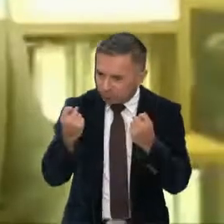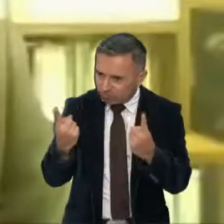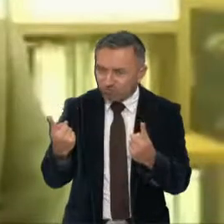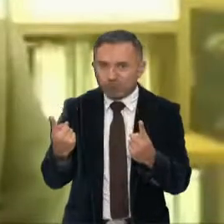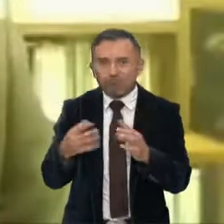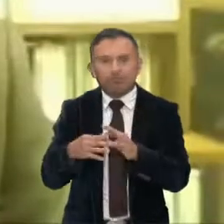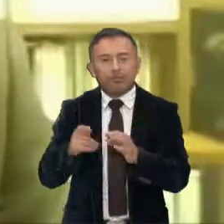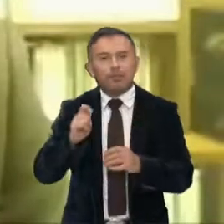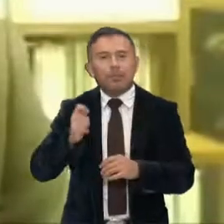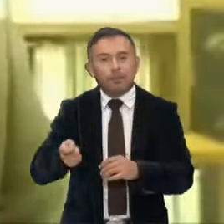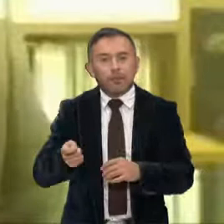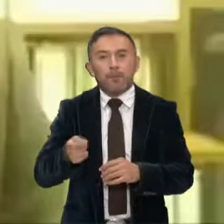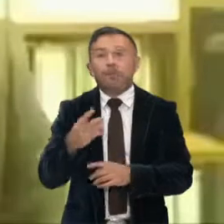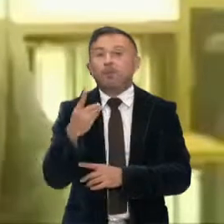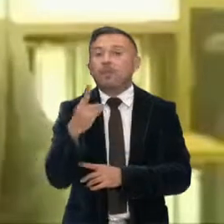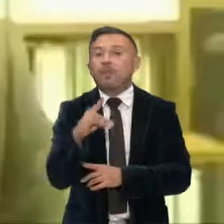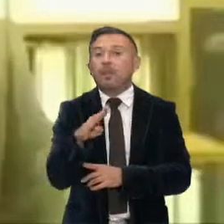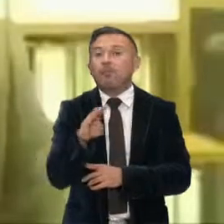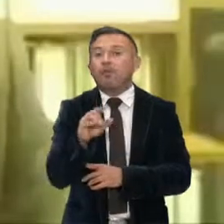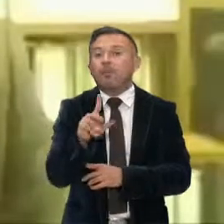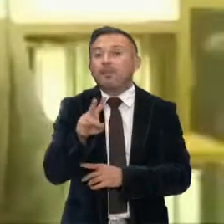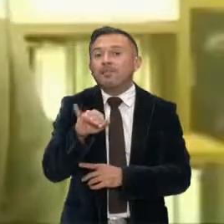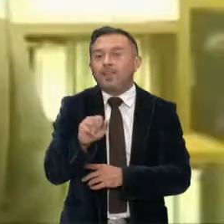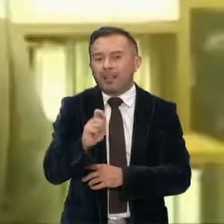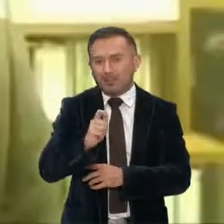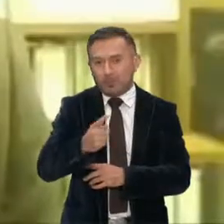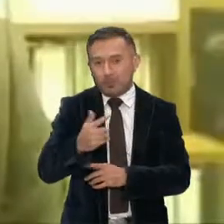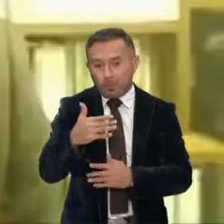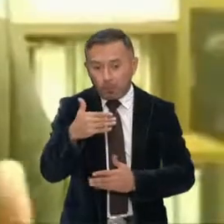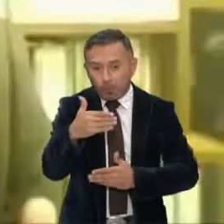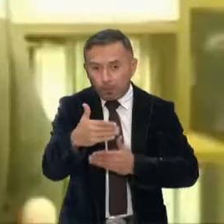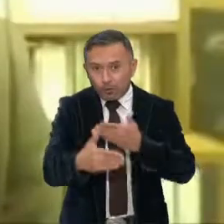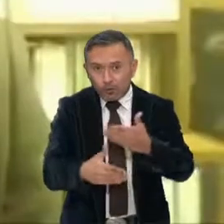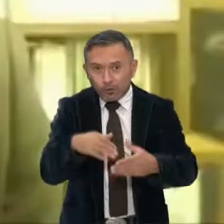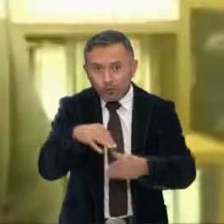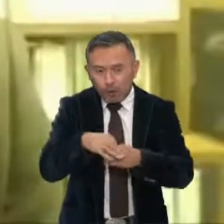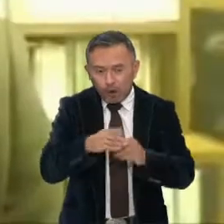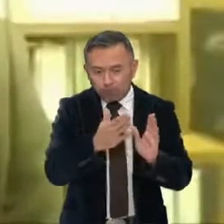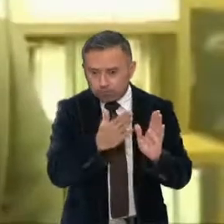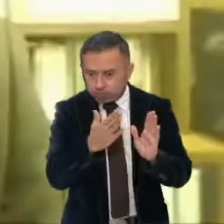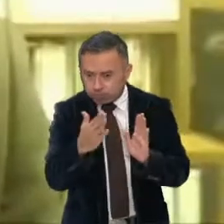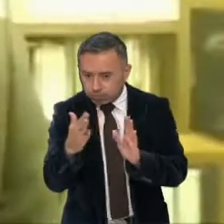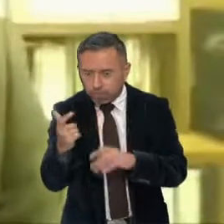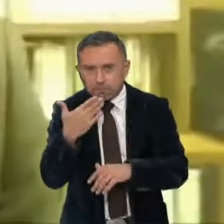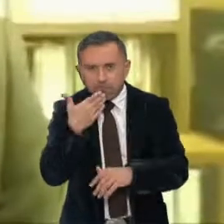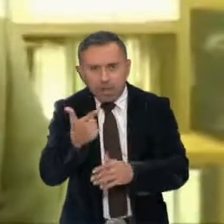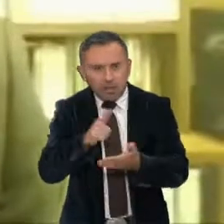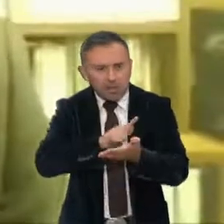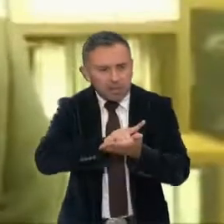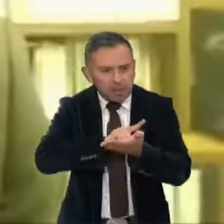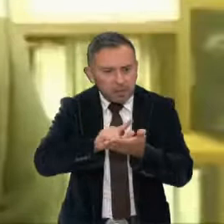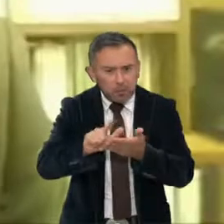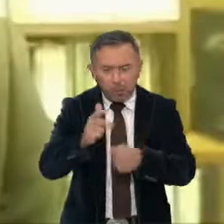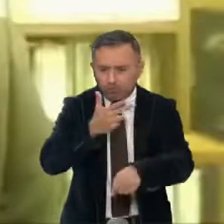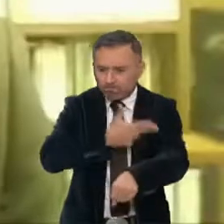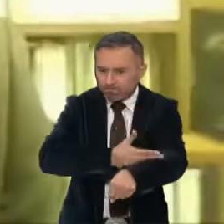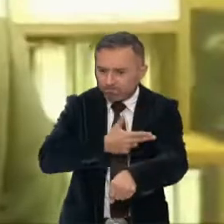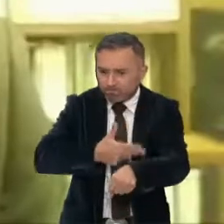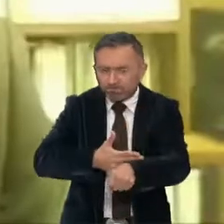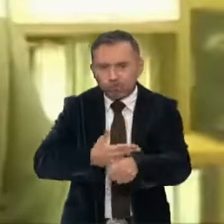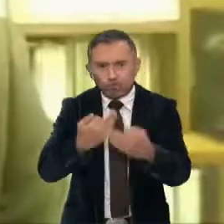approval, unanimous approval on the fact that Bolivia underwent a very clean and